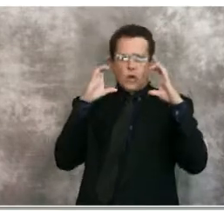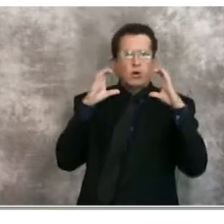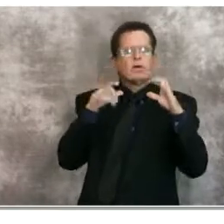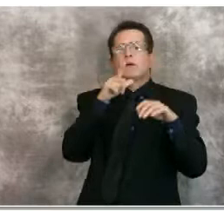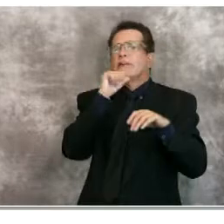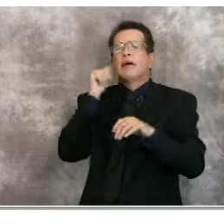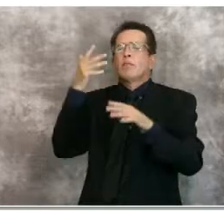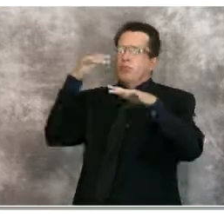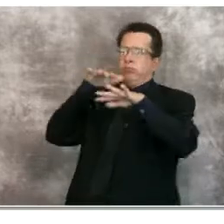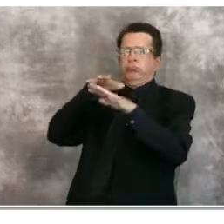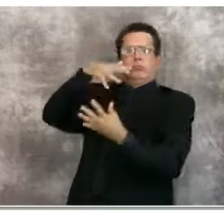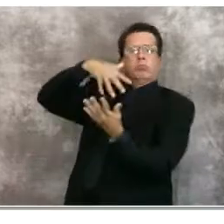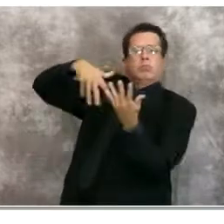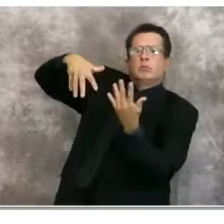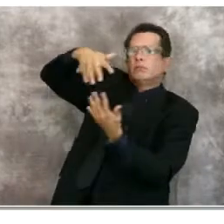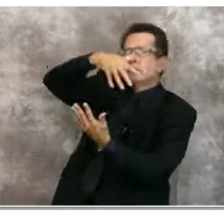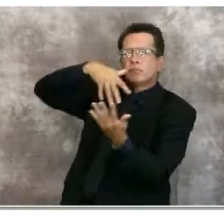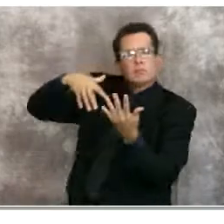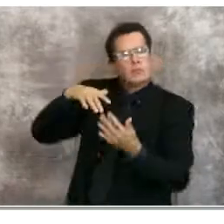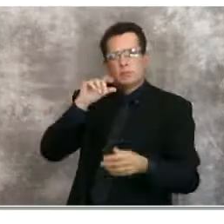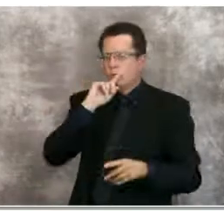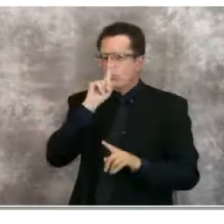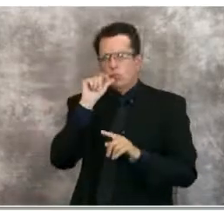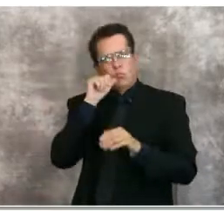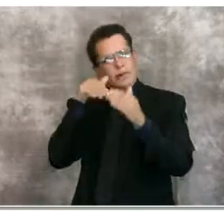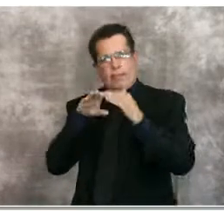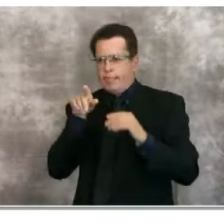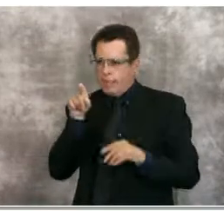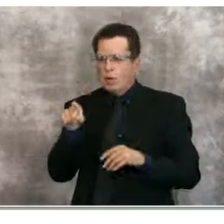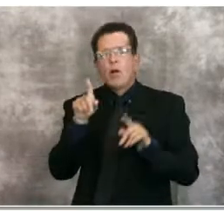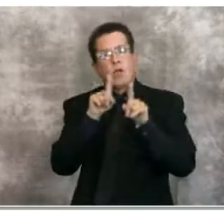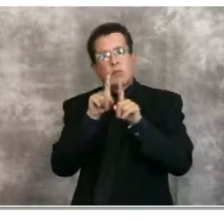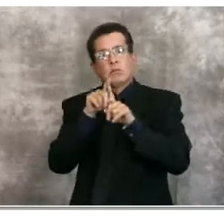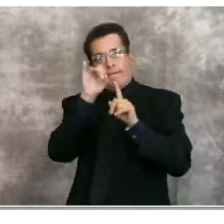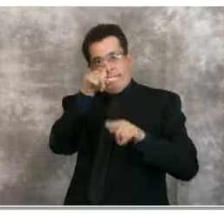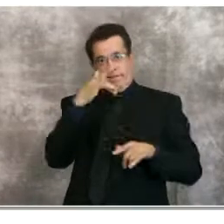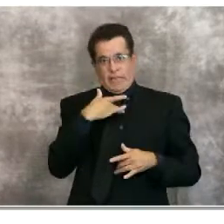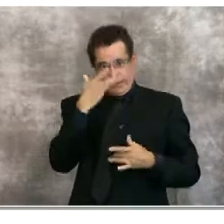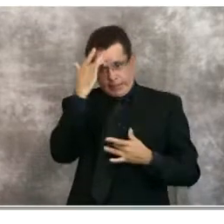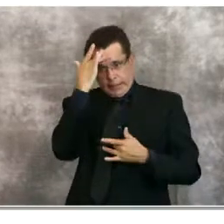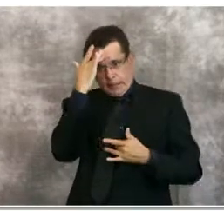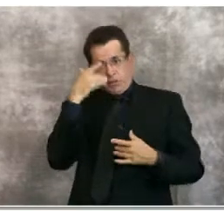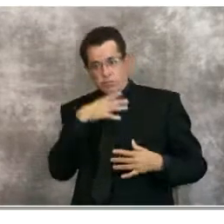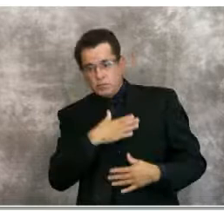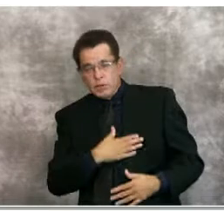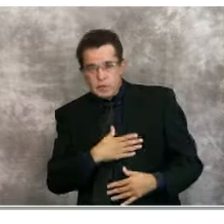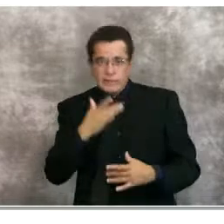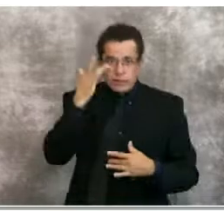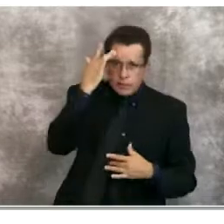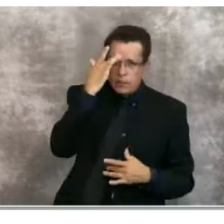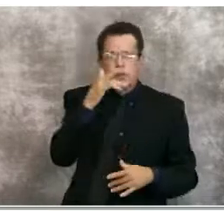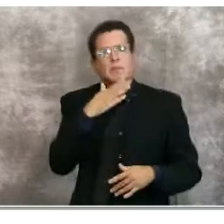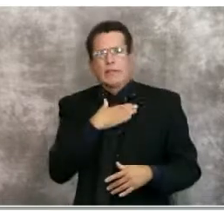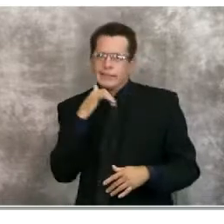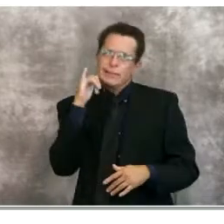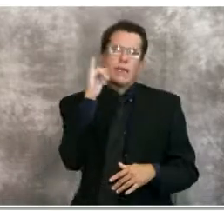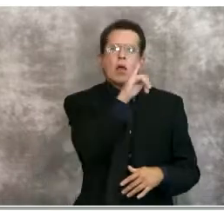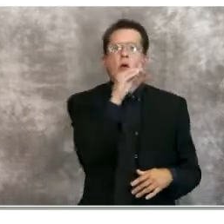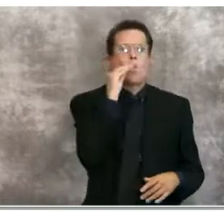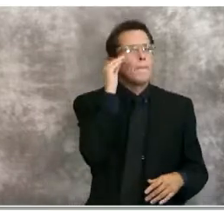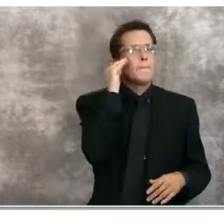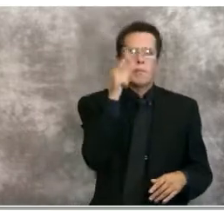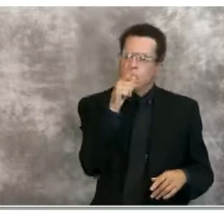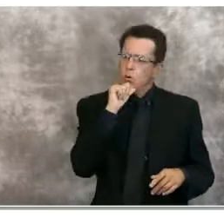to also stay at home if you're sick. That's a very important factor, and we